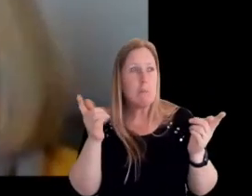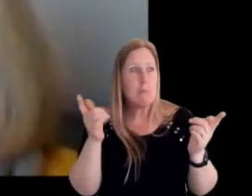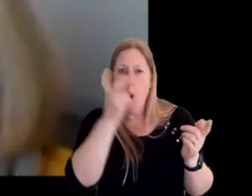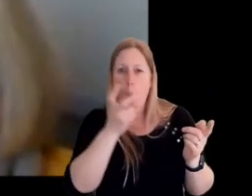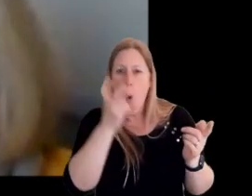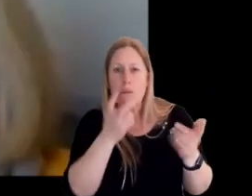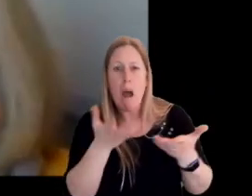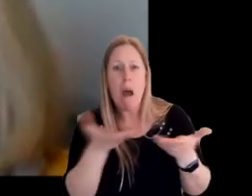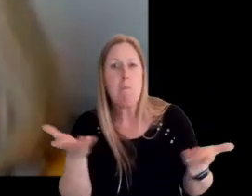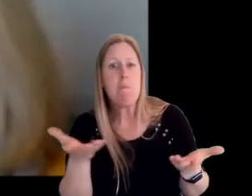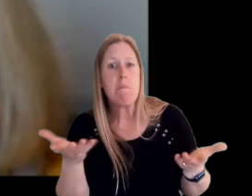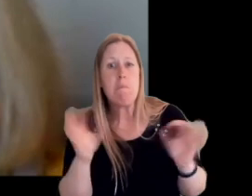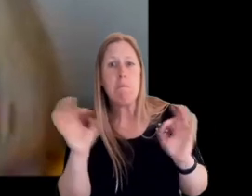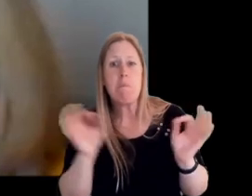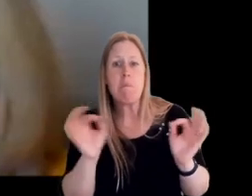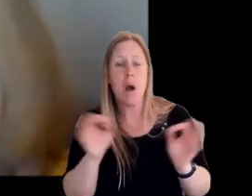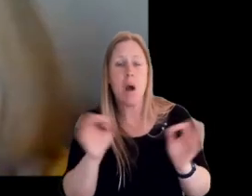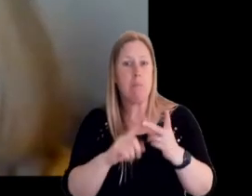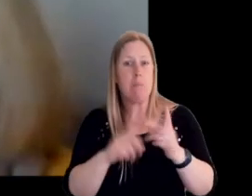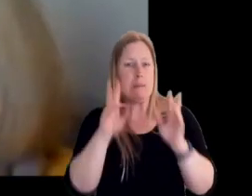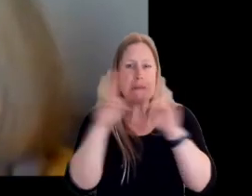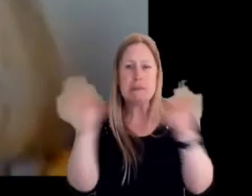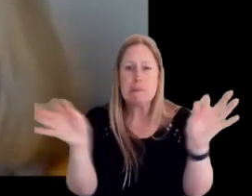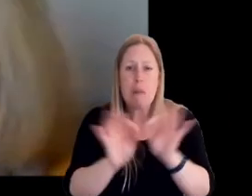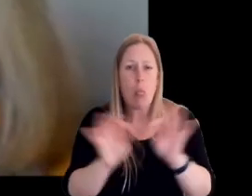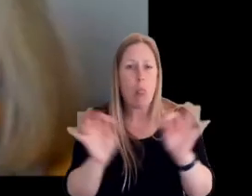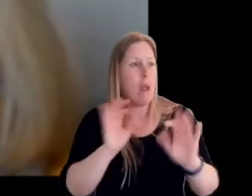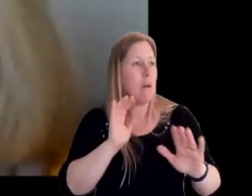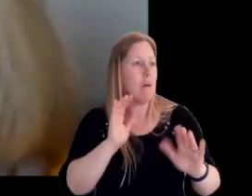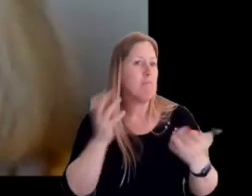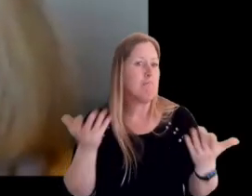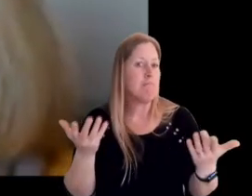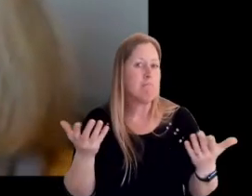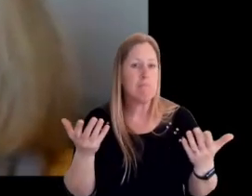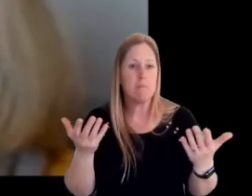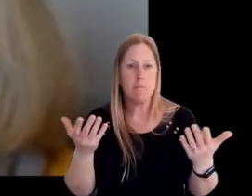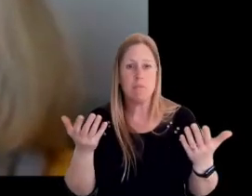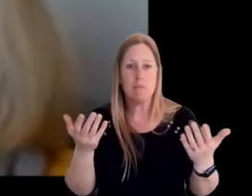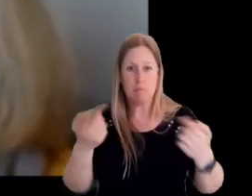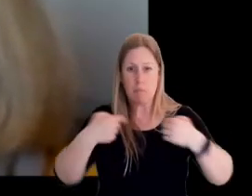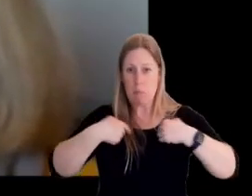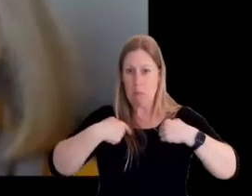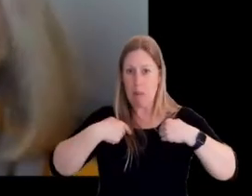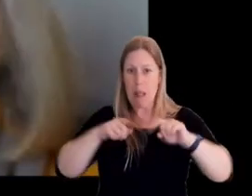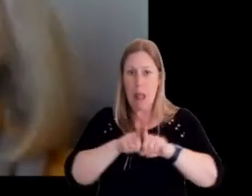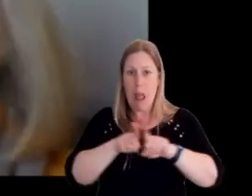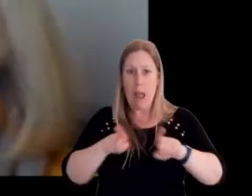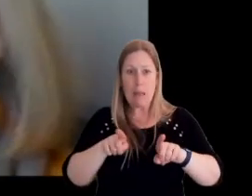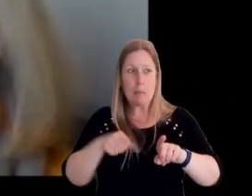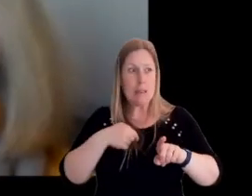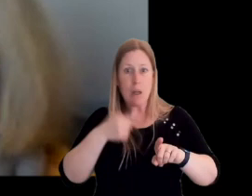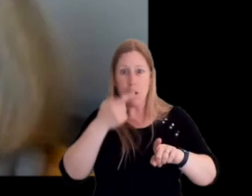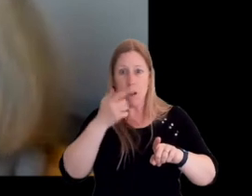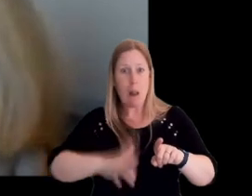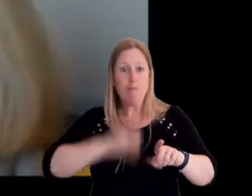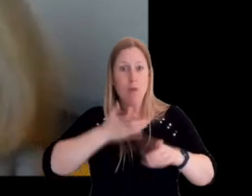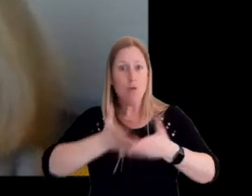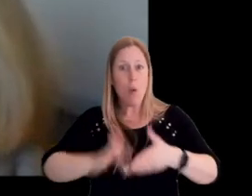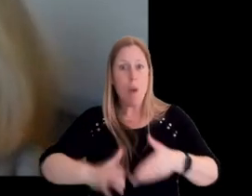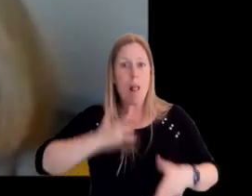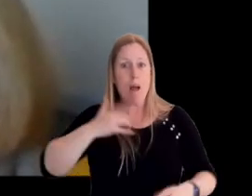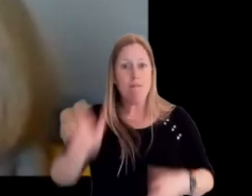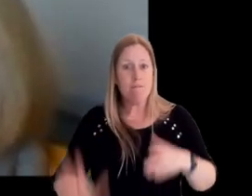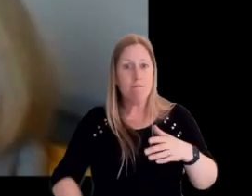see anything about my generation. I don't see anything about those of us who have lived